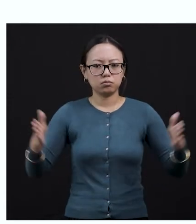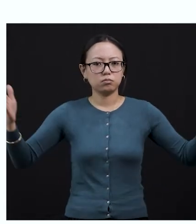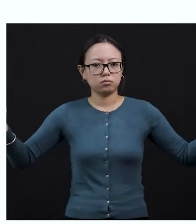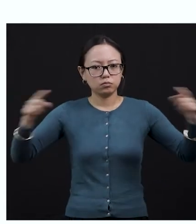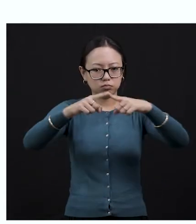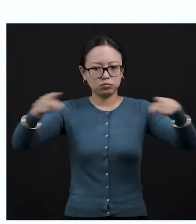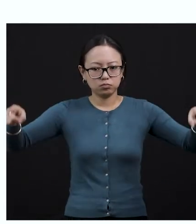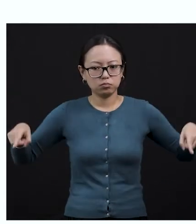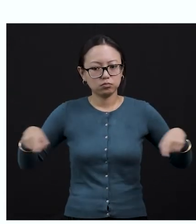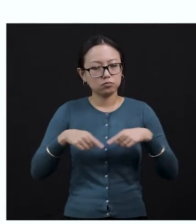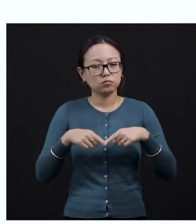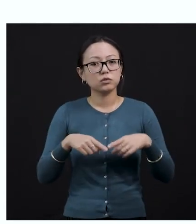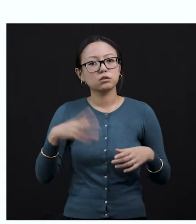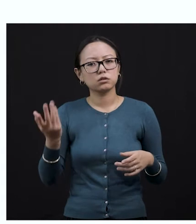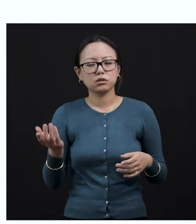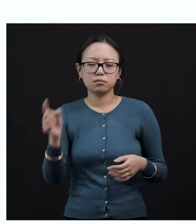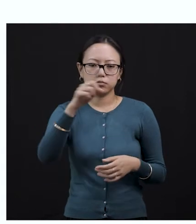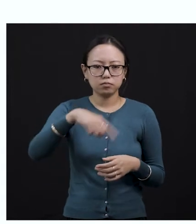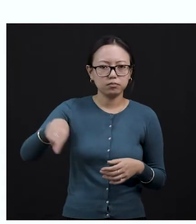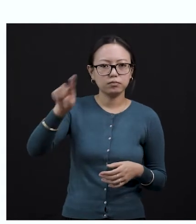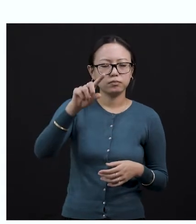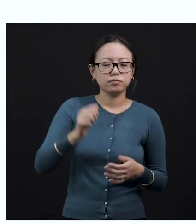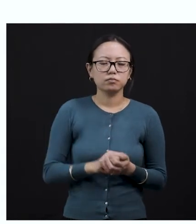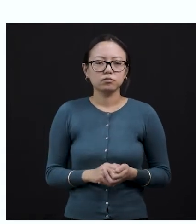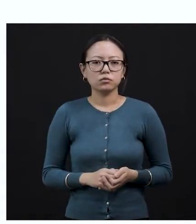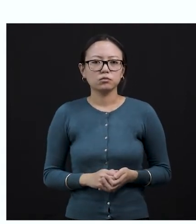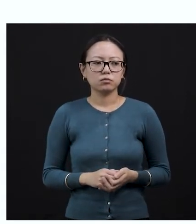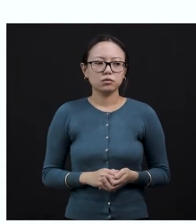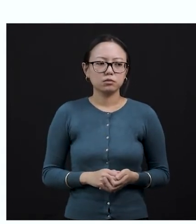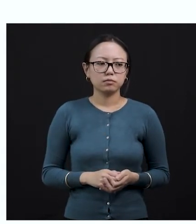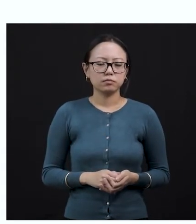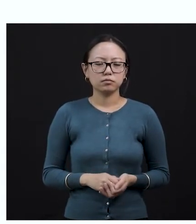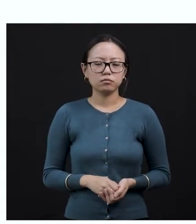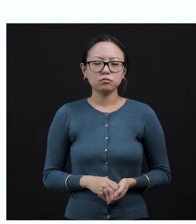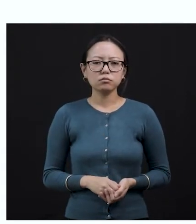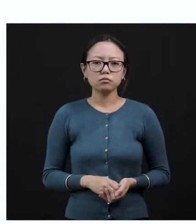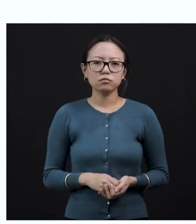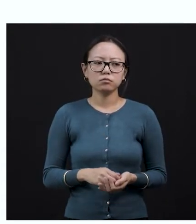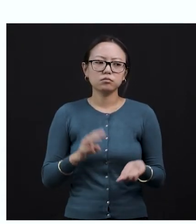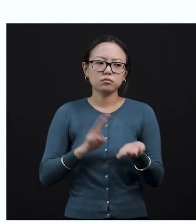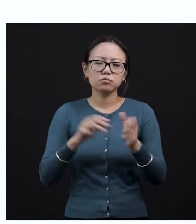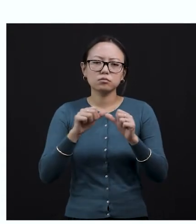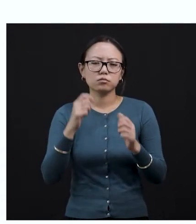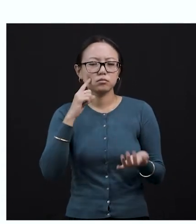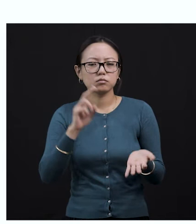some in the form of round, some was longer, okay. Now the main crops